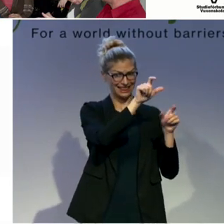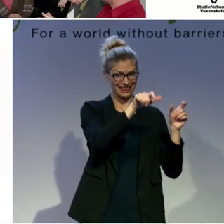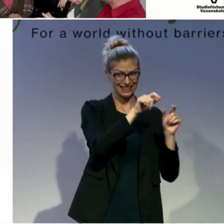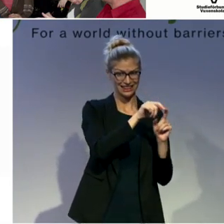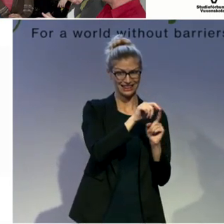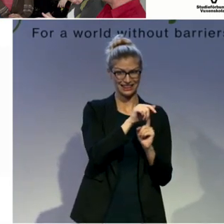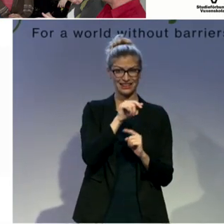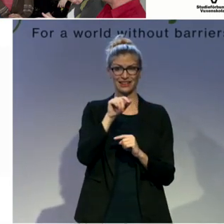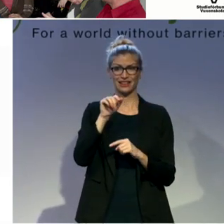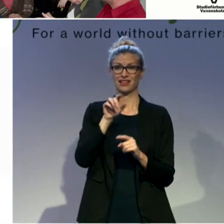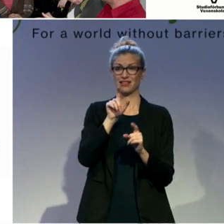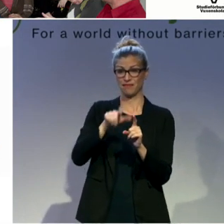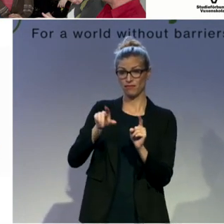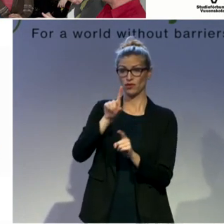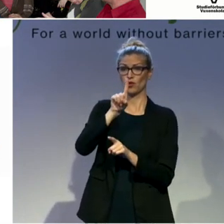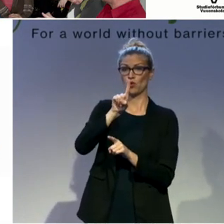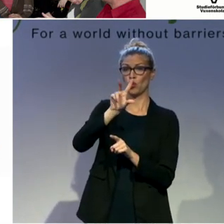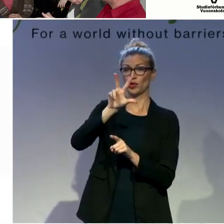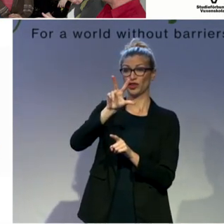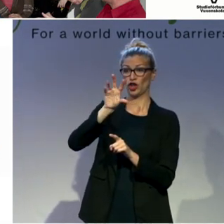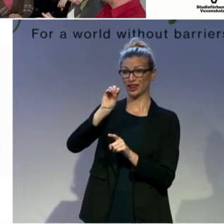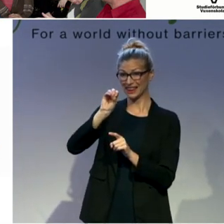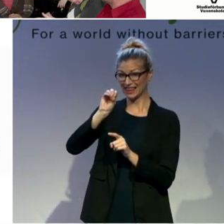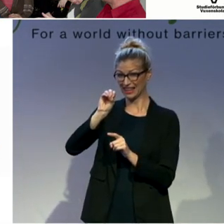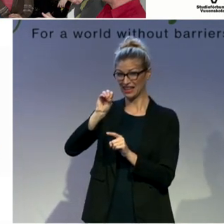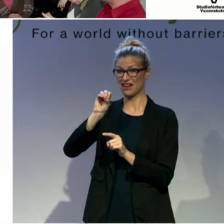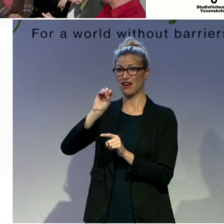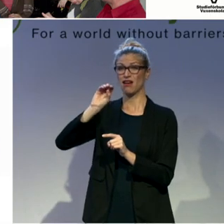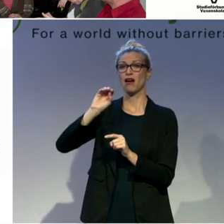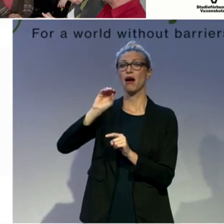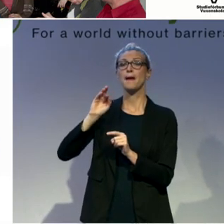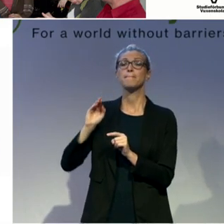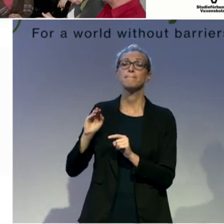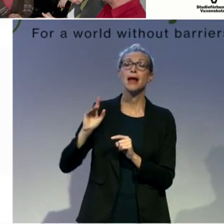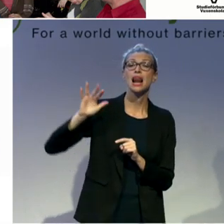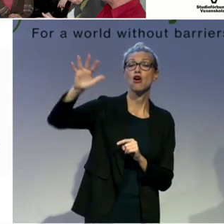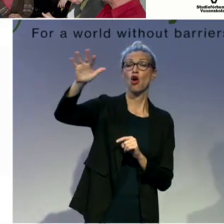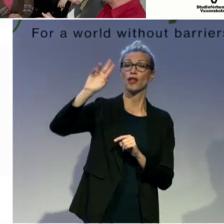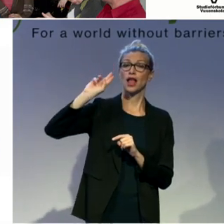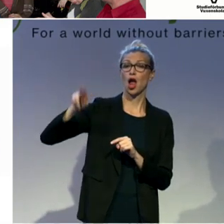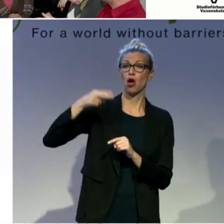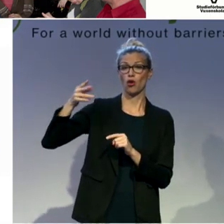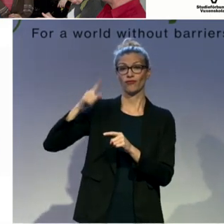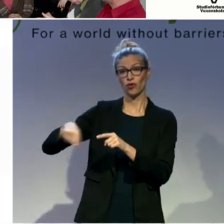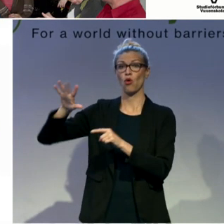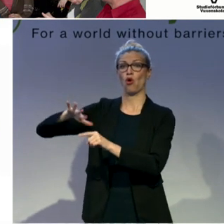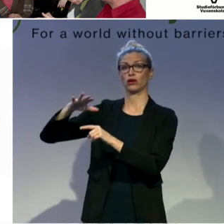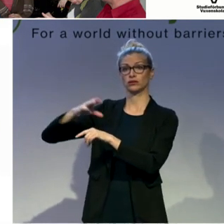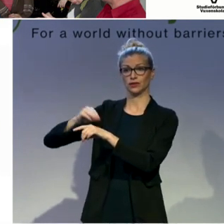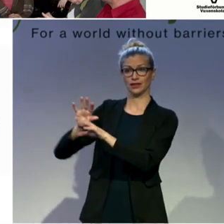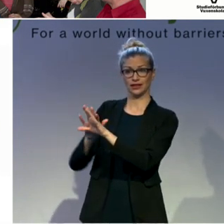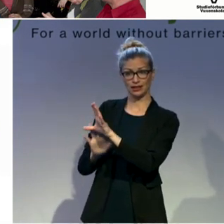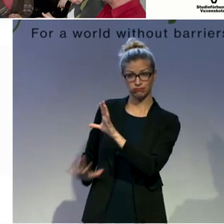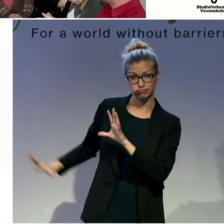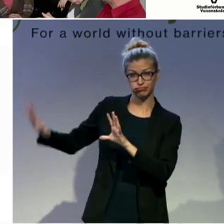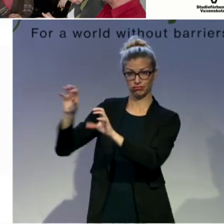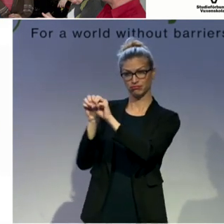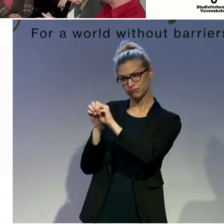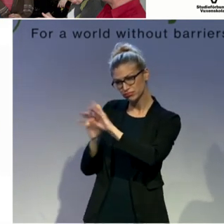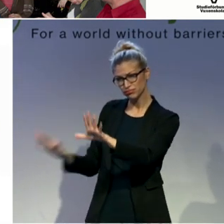different NGOs to provide learning activities for the Swedish population. They can learn anything as long as